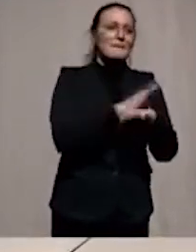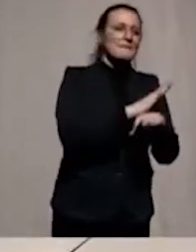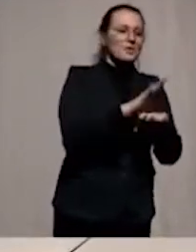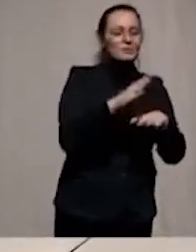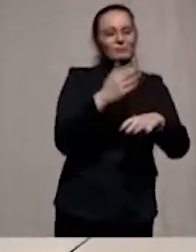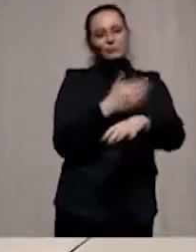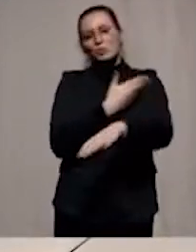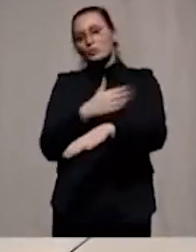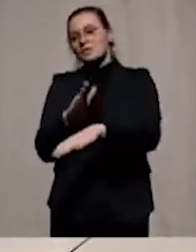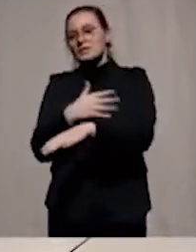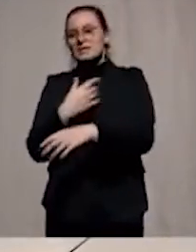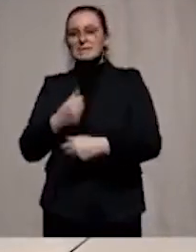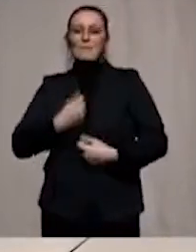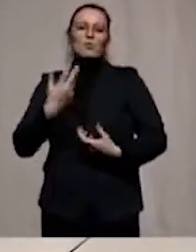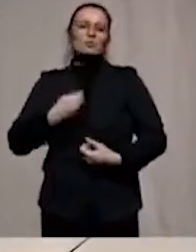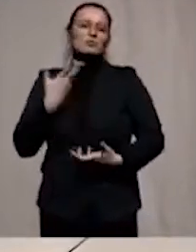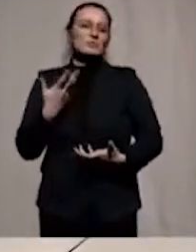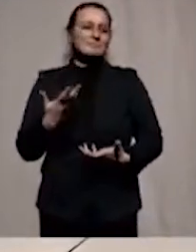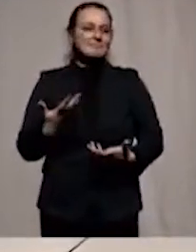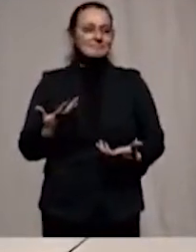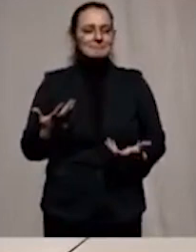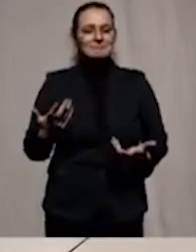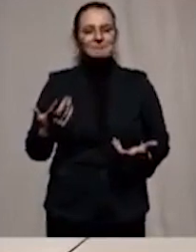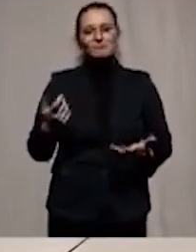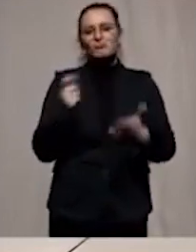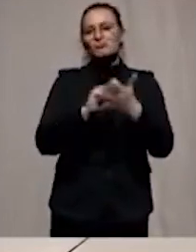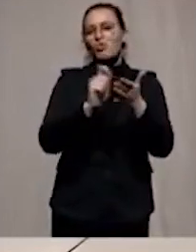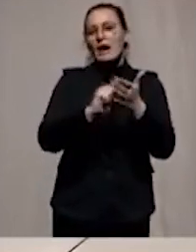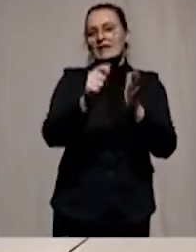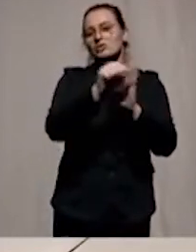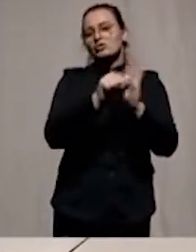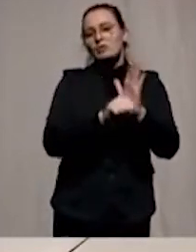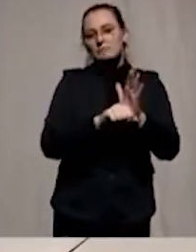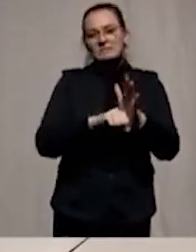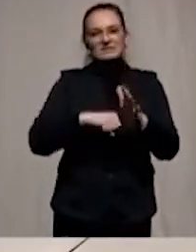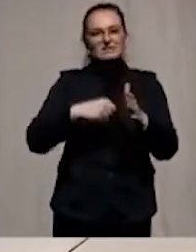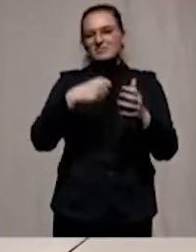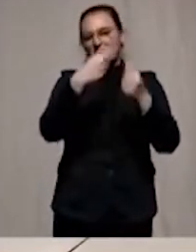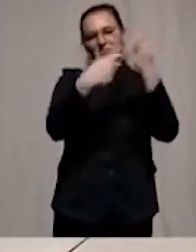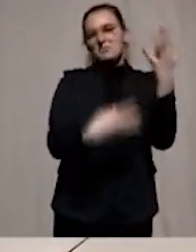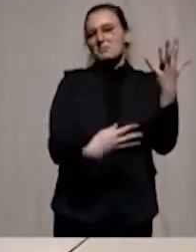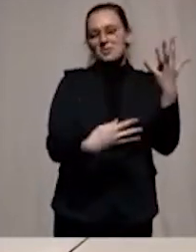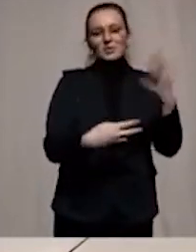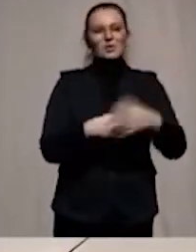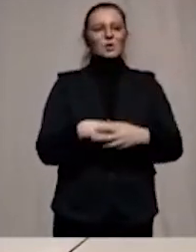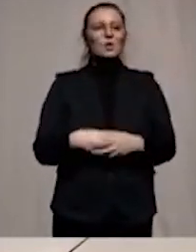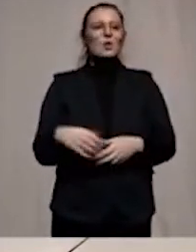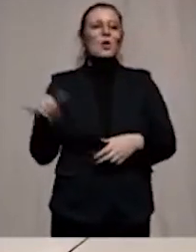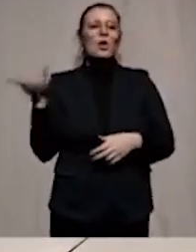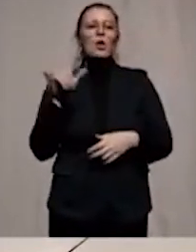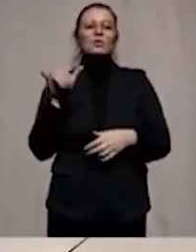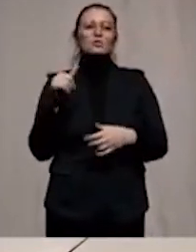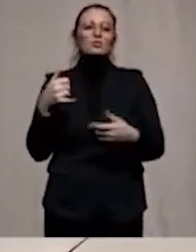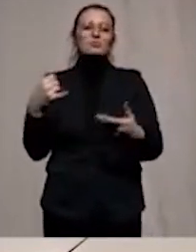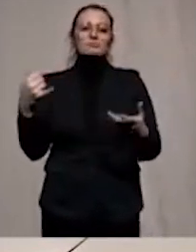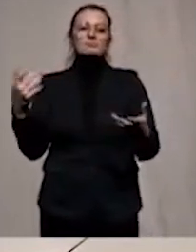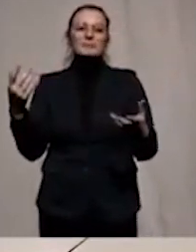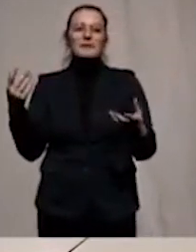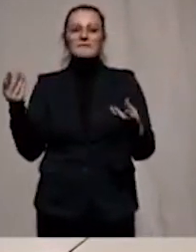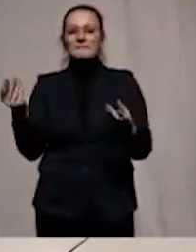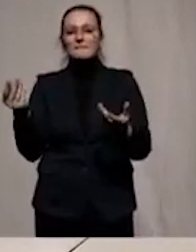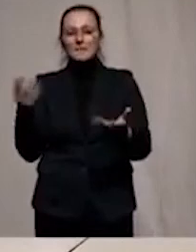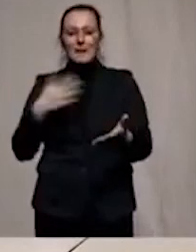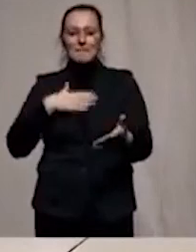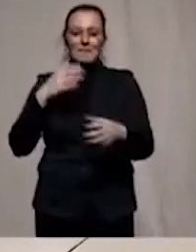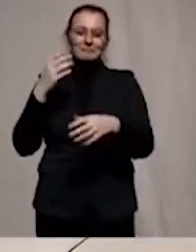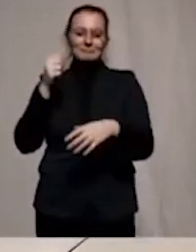music, poetry, writing scripts, those kind of things, as well as doing facilitating. This is my day job, is facilitating